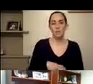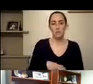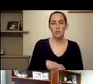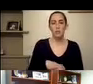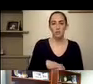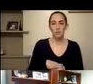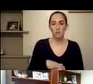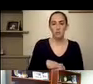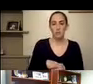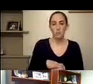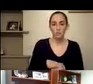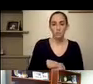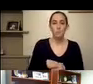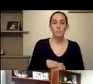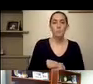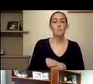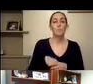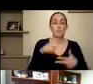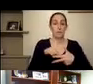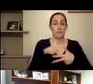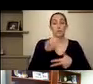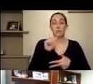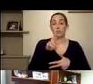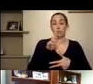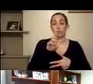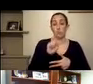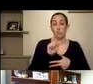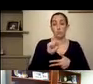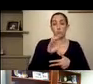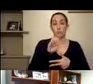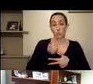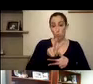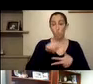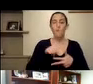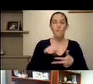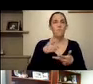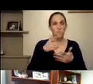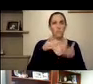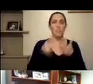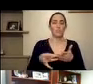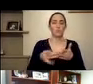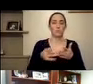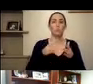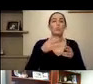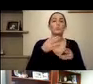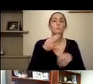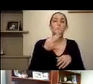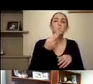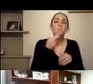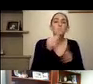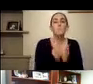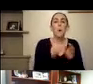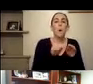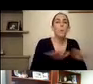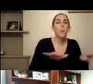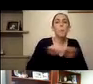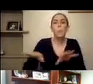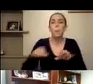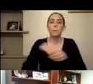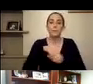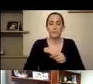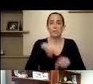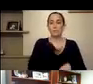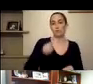here. This actually caused small epidemics in China, but it did not transmit from one person to another